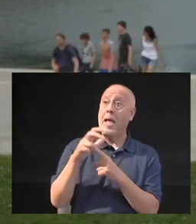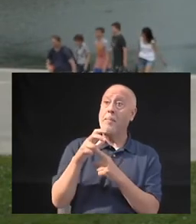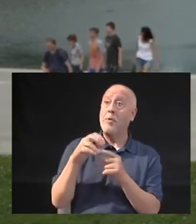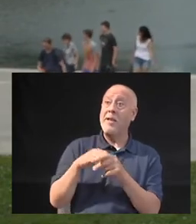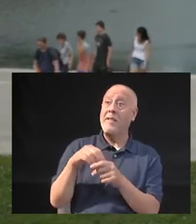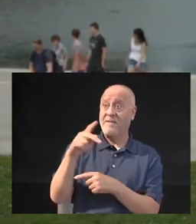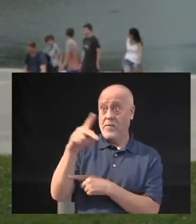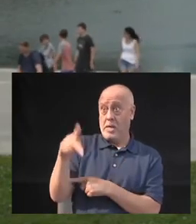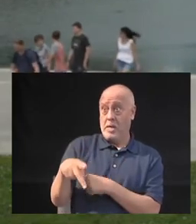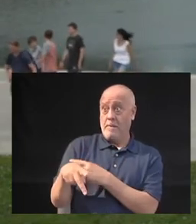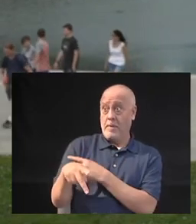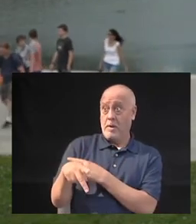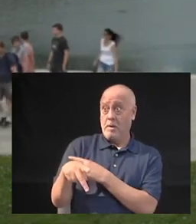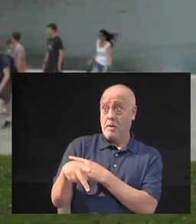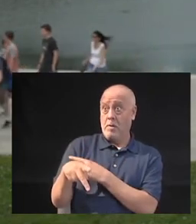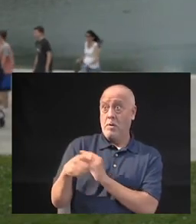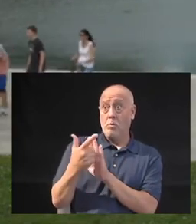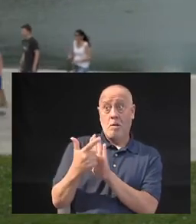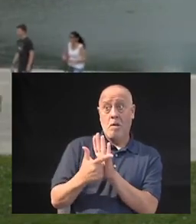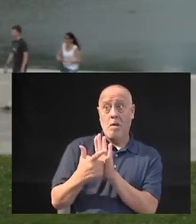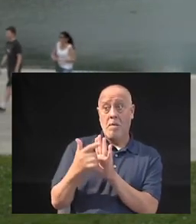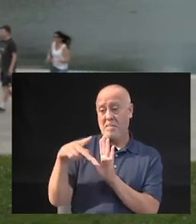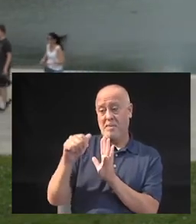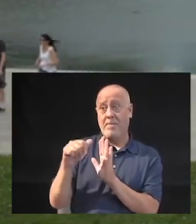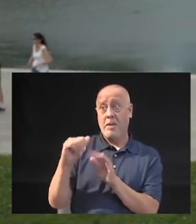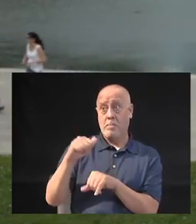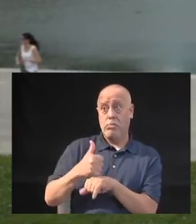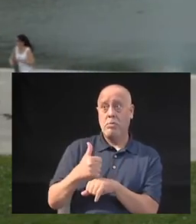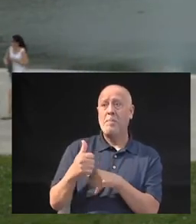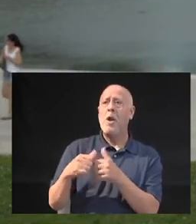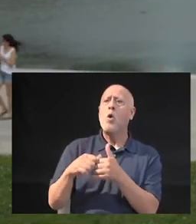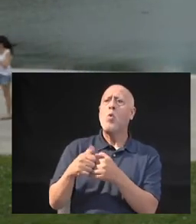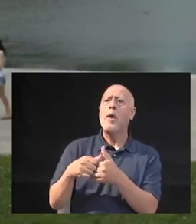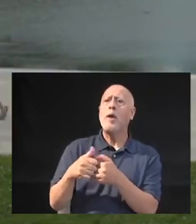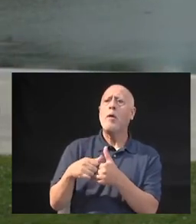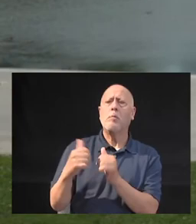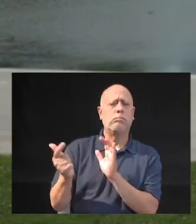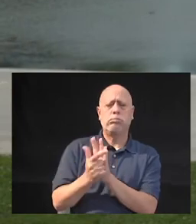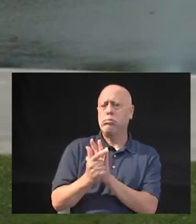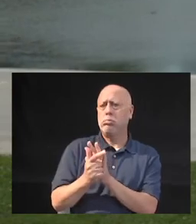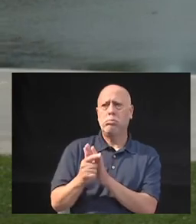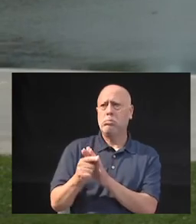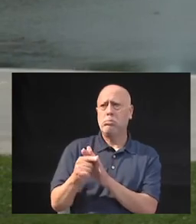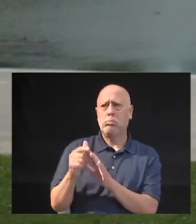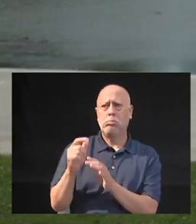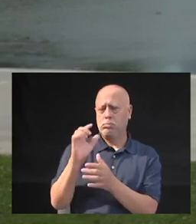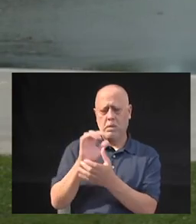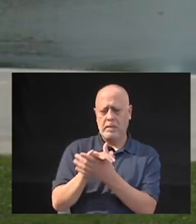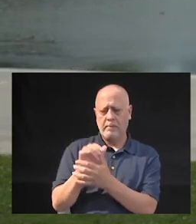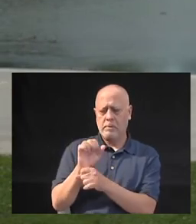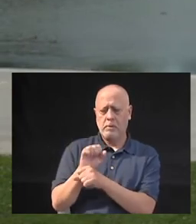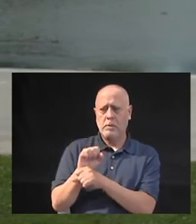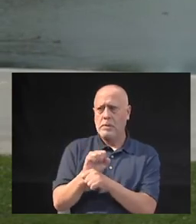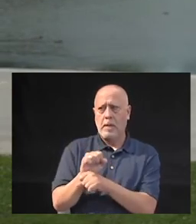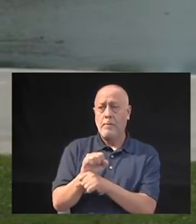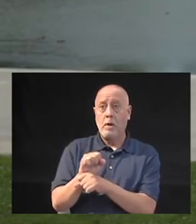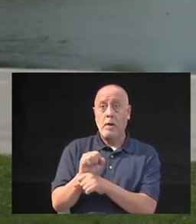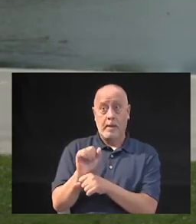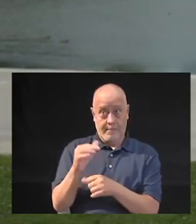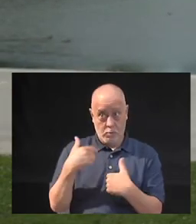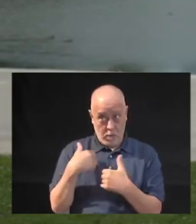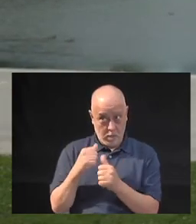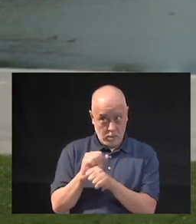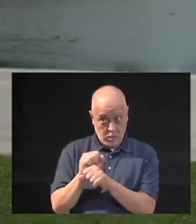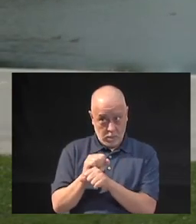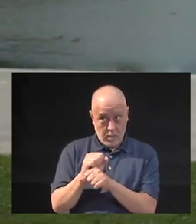example, there was a law that Pennsylvania had founded by Quakers who didn't believe in slavery. And the law was this: if you had an